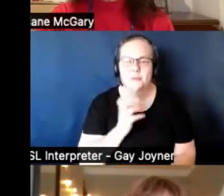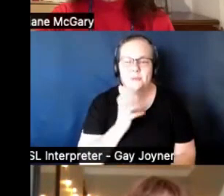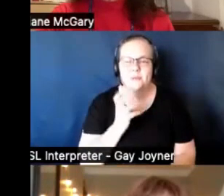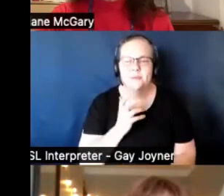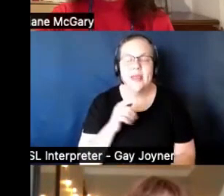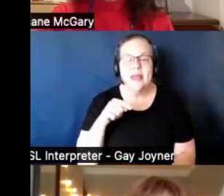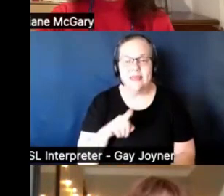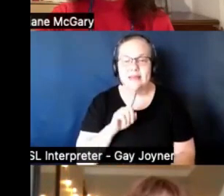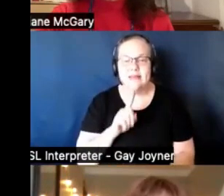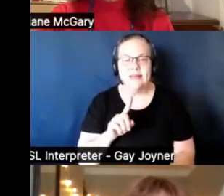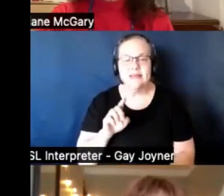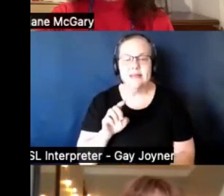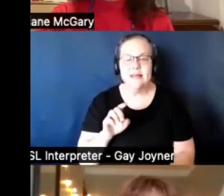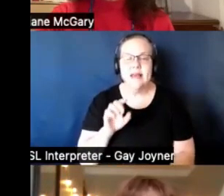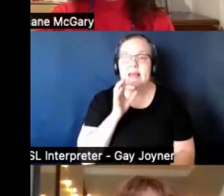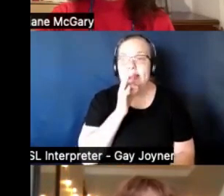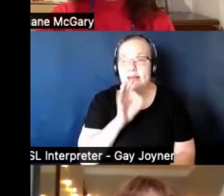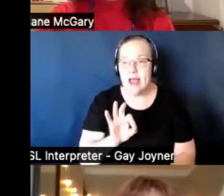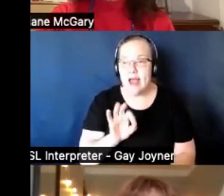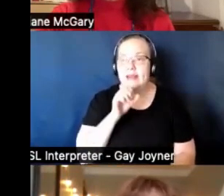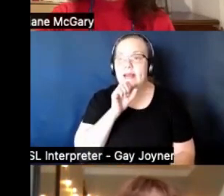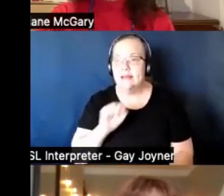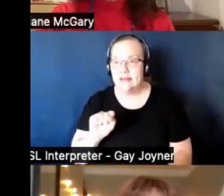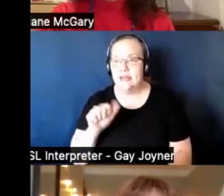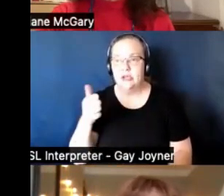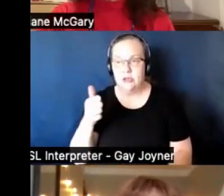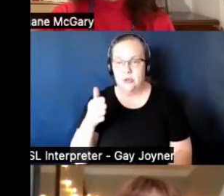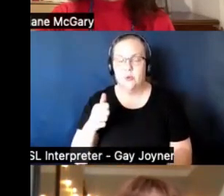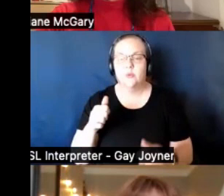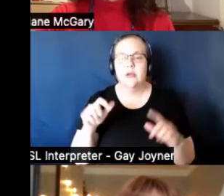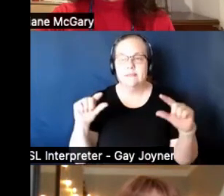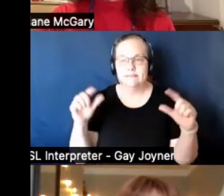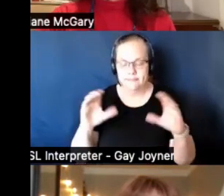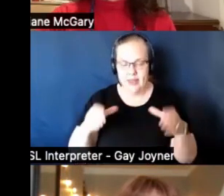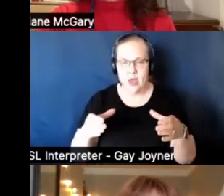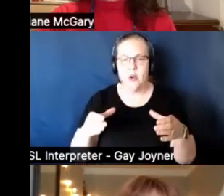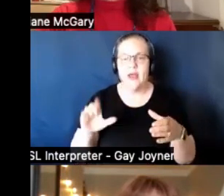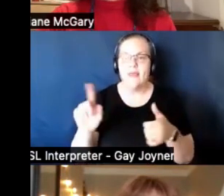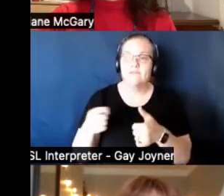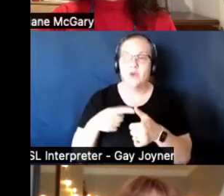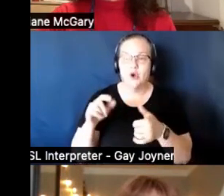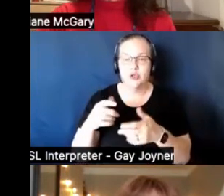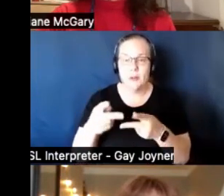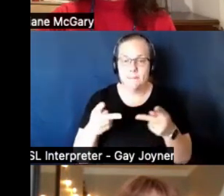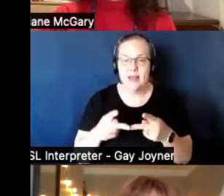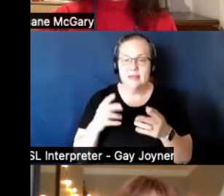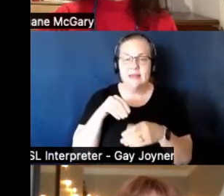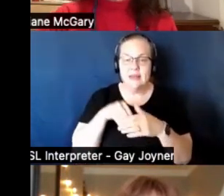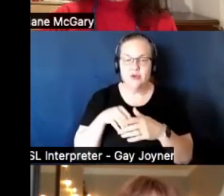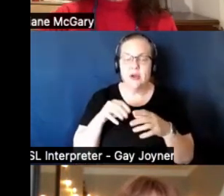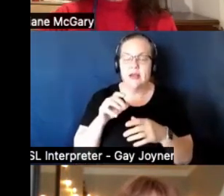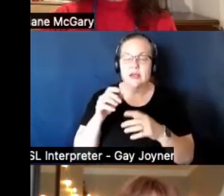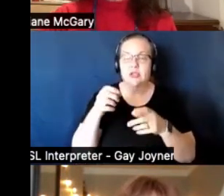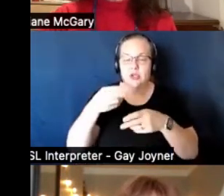So this is the 9 to 10-year-old category, drawing, and this is the first place entry. The title is Midnight